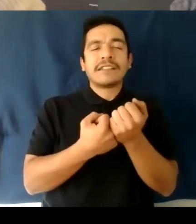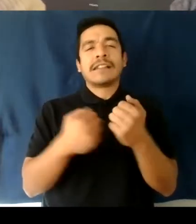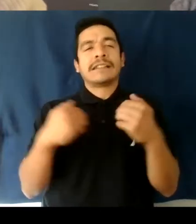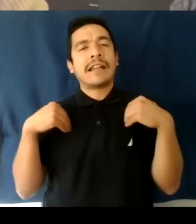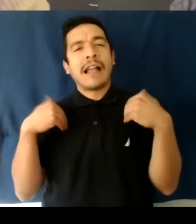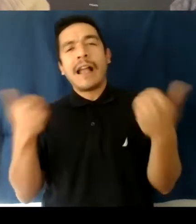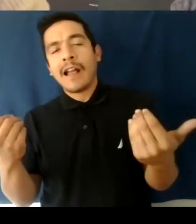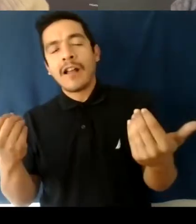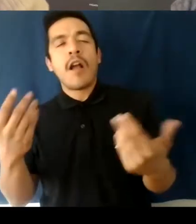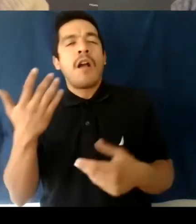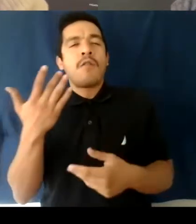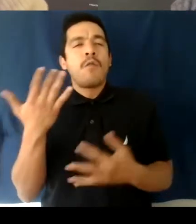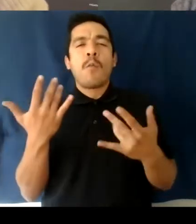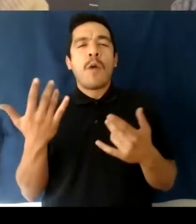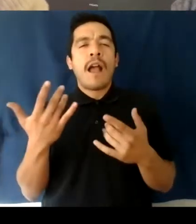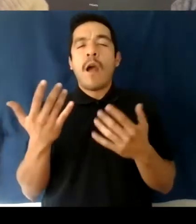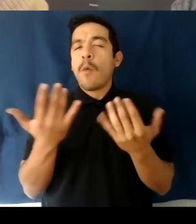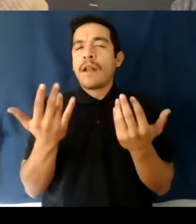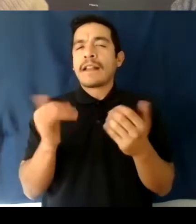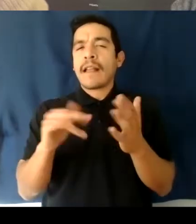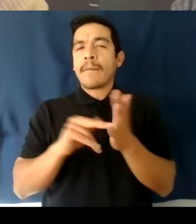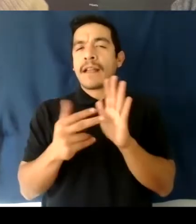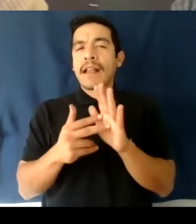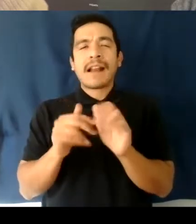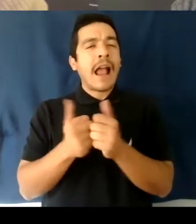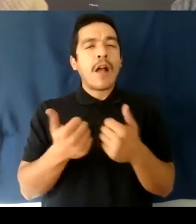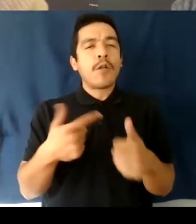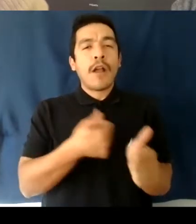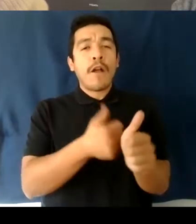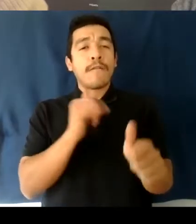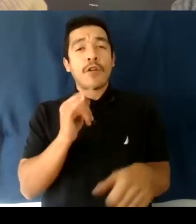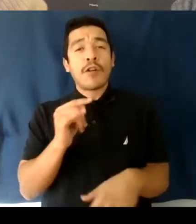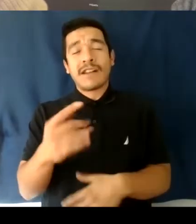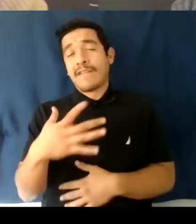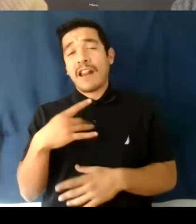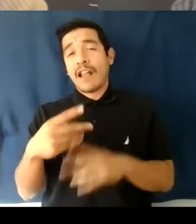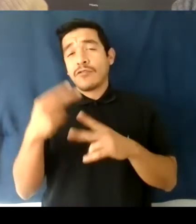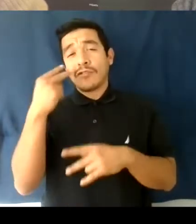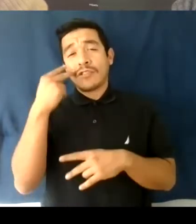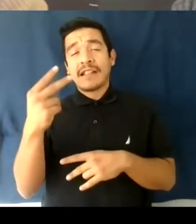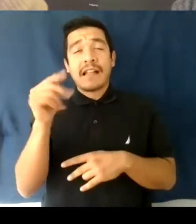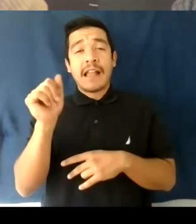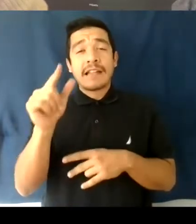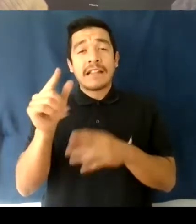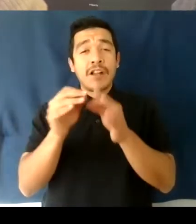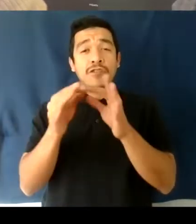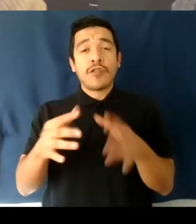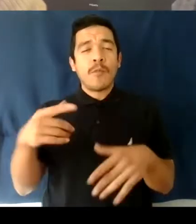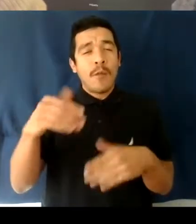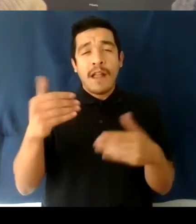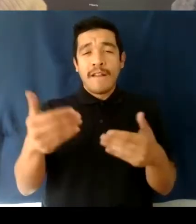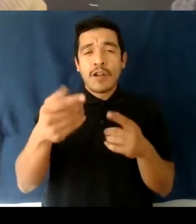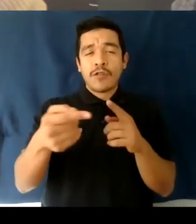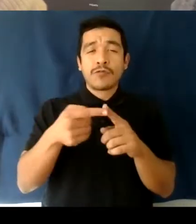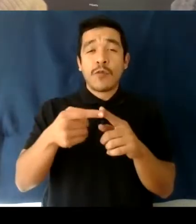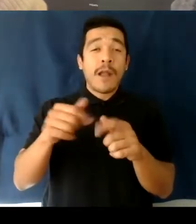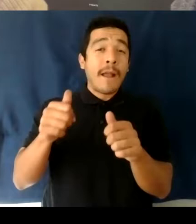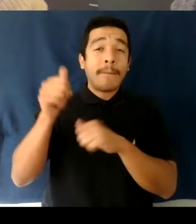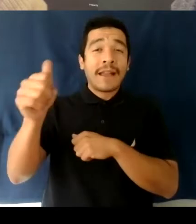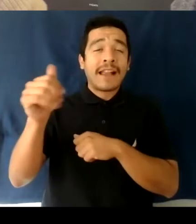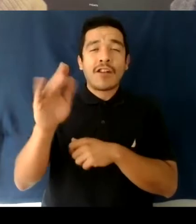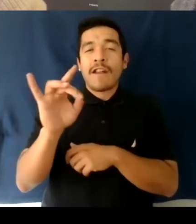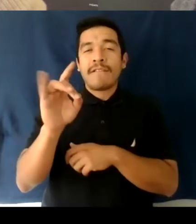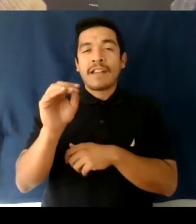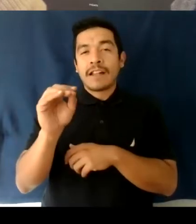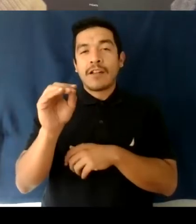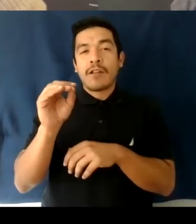we avoid it? And if you would like to view the ASL interpreter in a larger screen, we invite you to pin their video, which